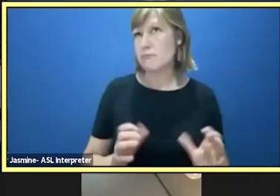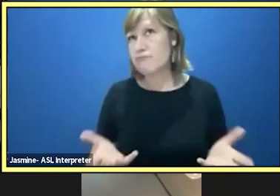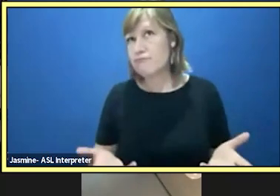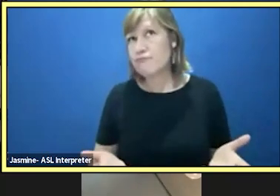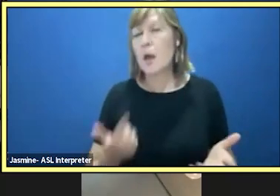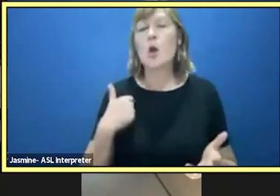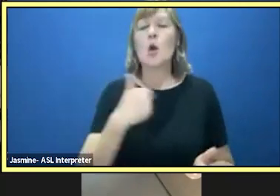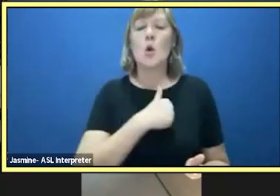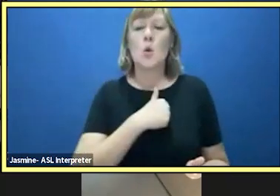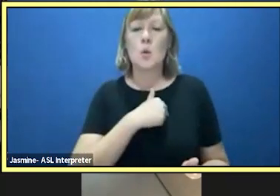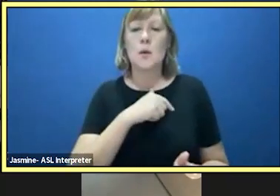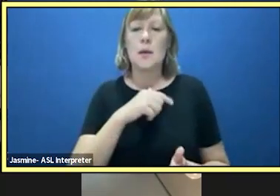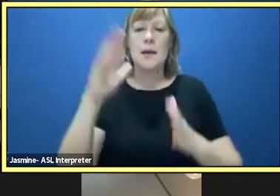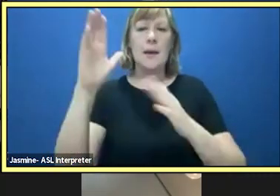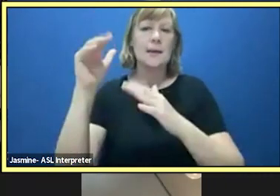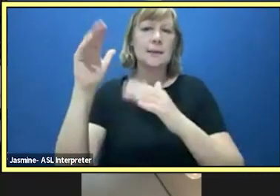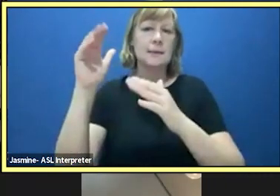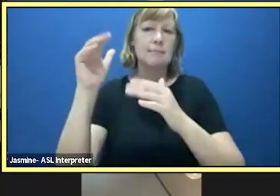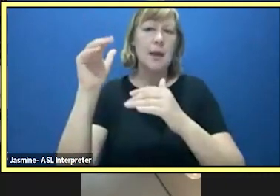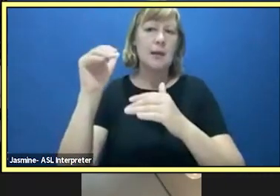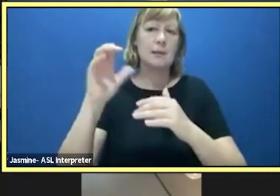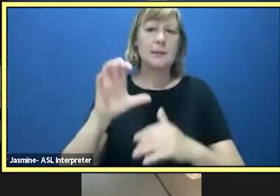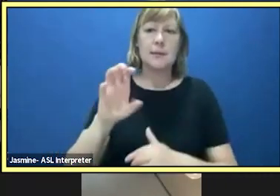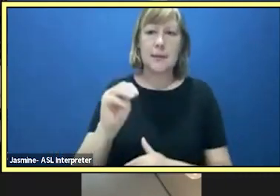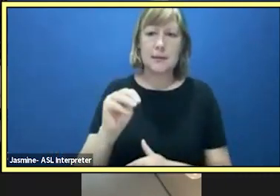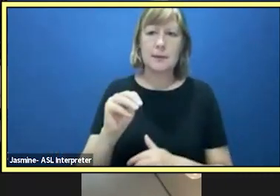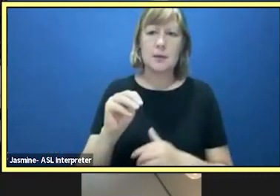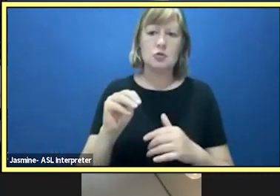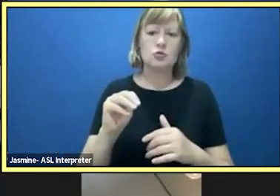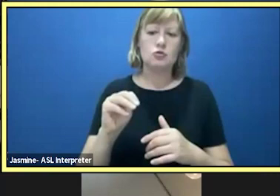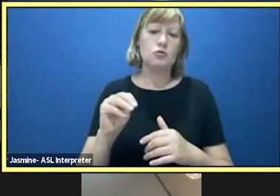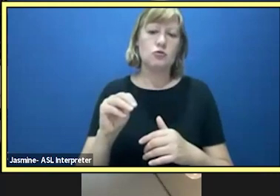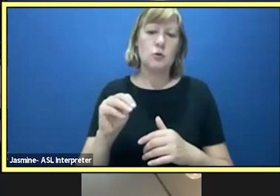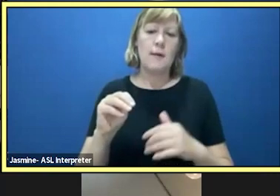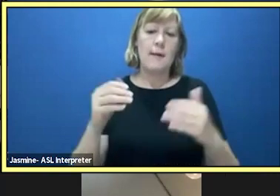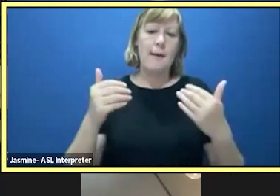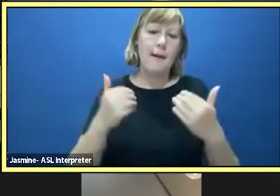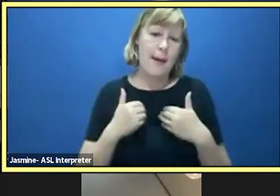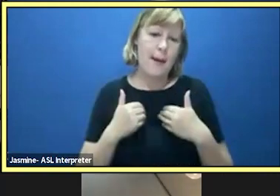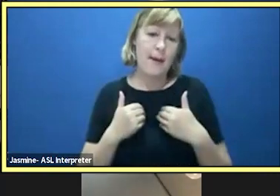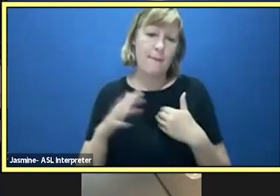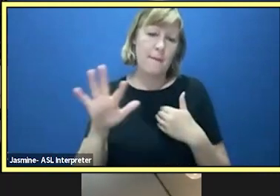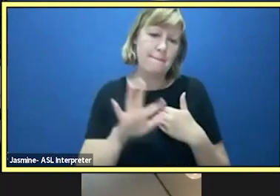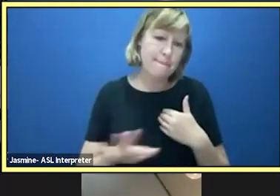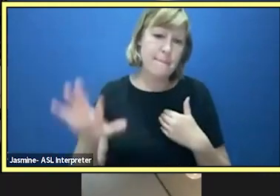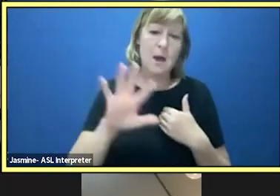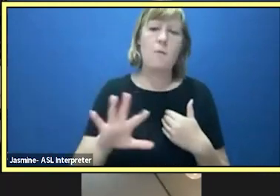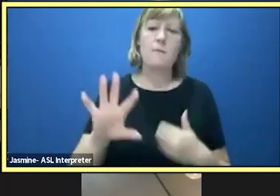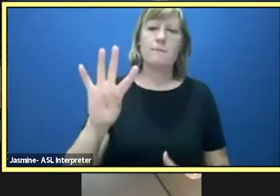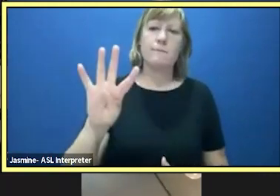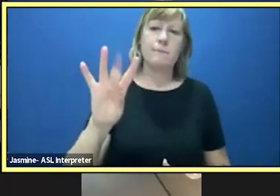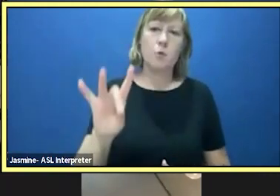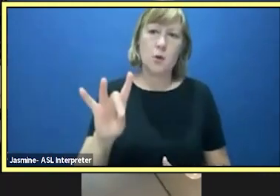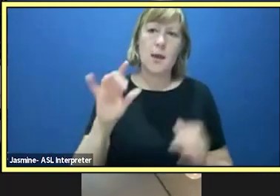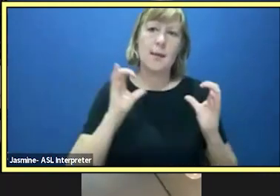expectation would be that case managers have approximately 48 individuals on their caseload each. That's not